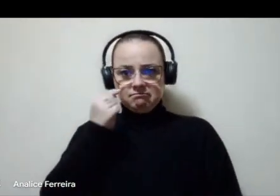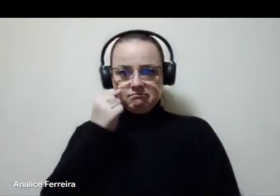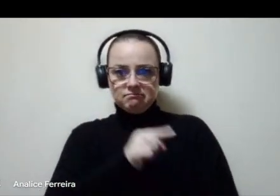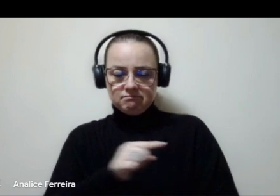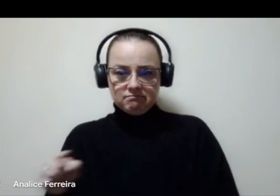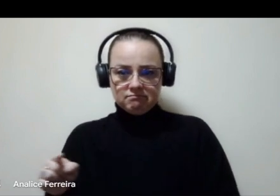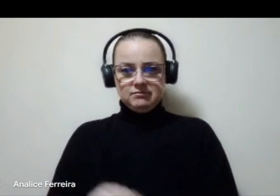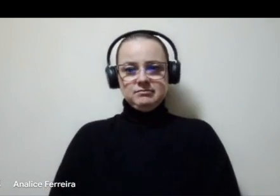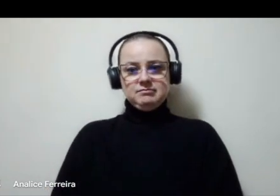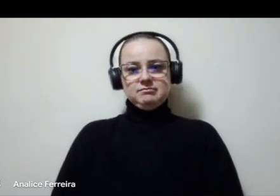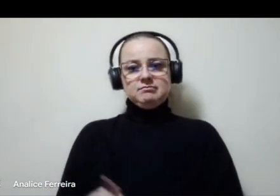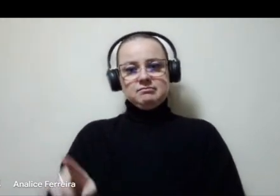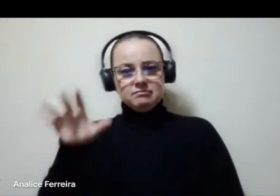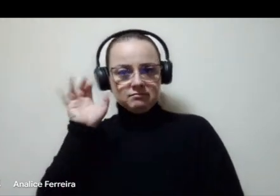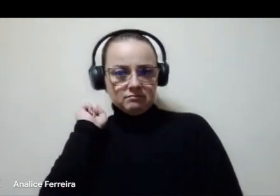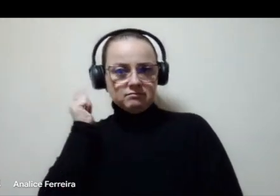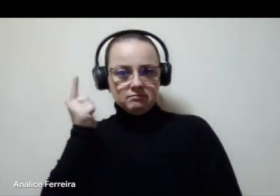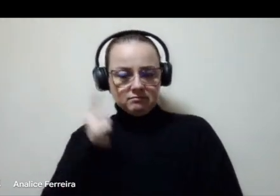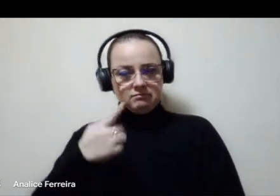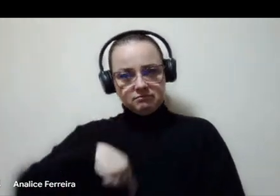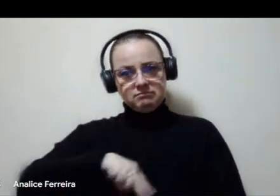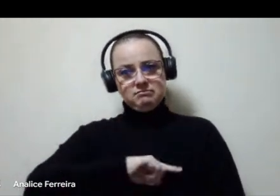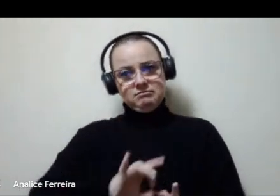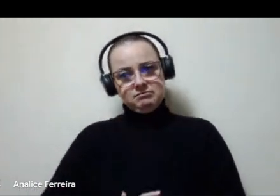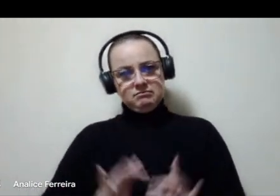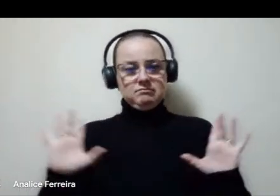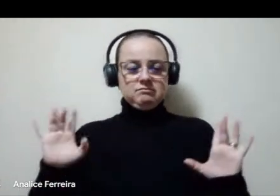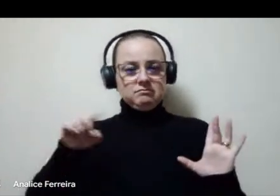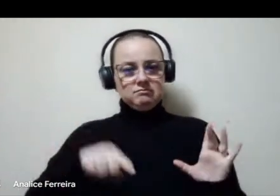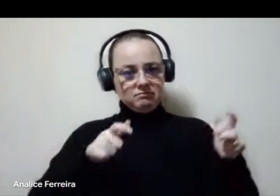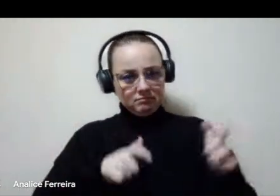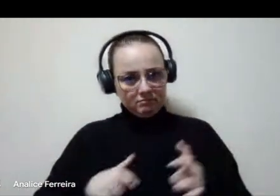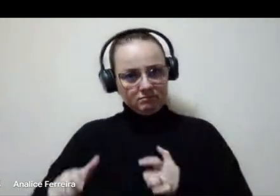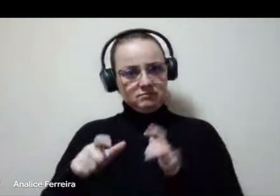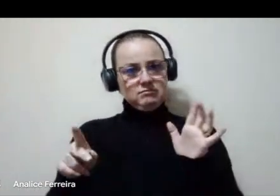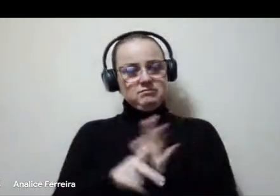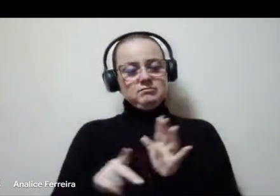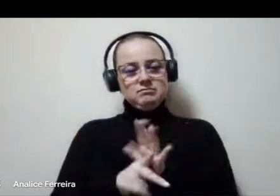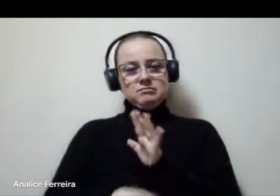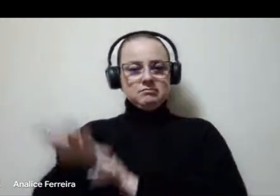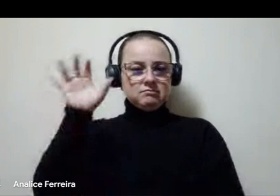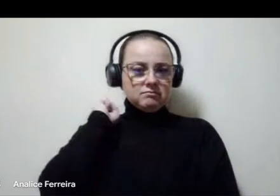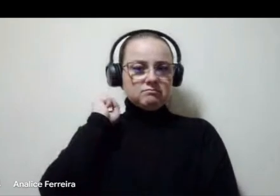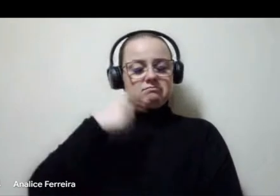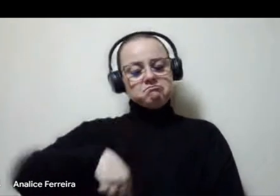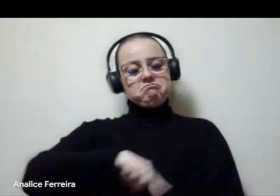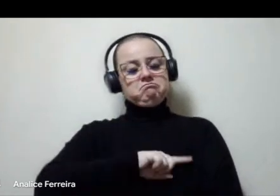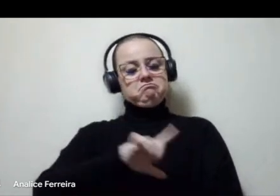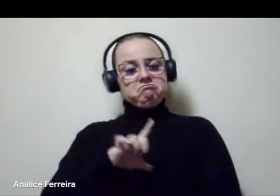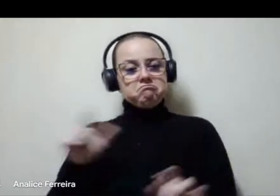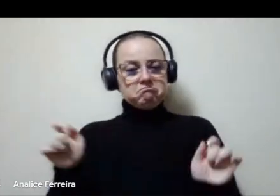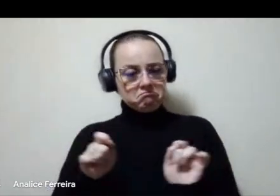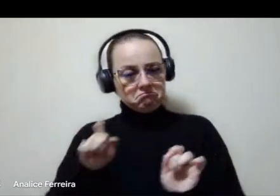in this discussion, more of time, are opening this space for a discussion, where we intend to build